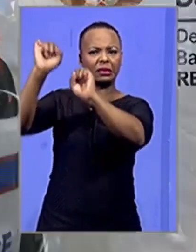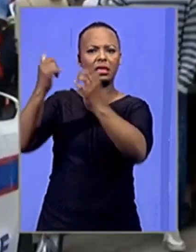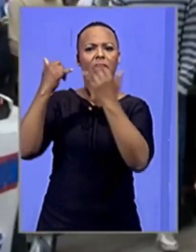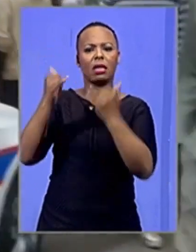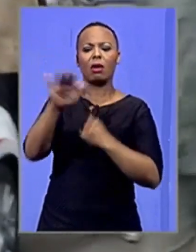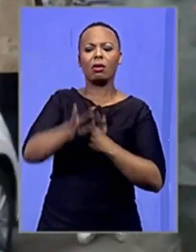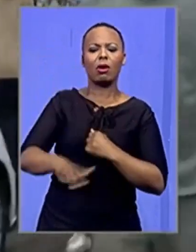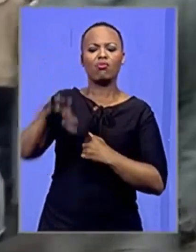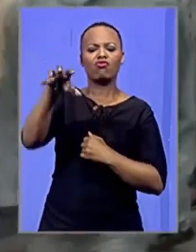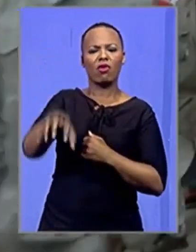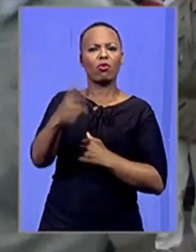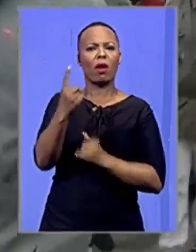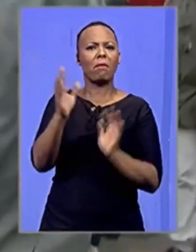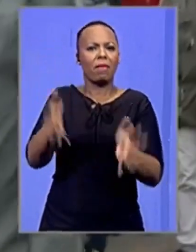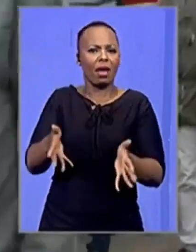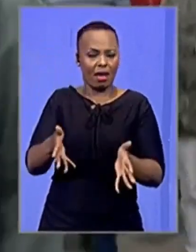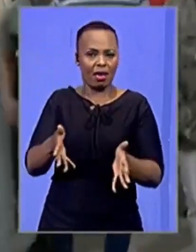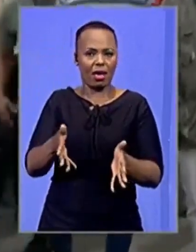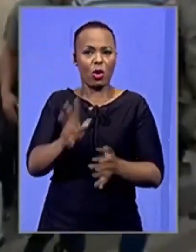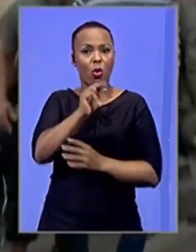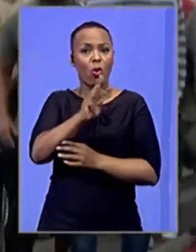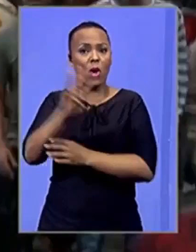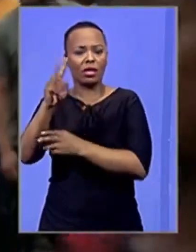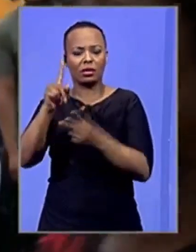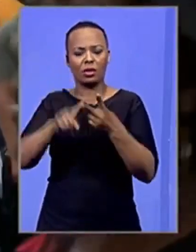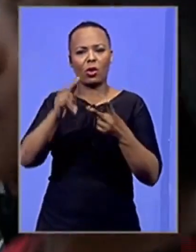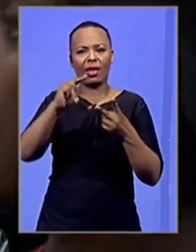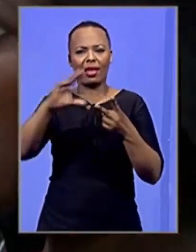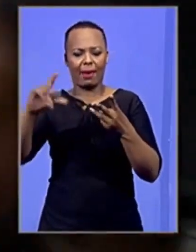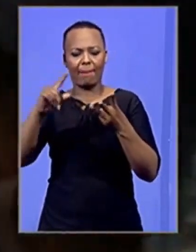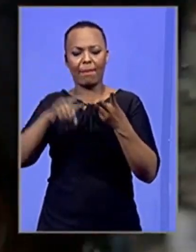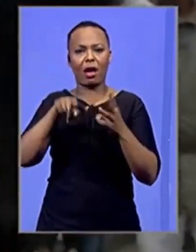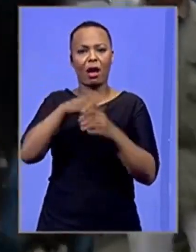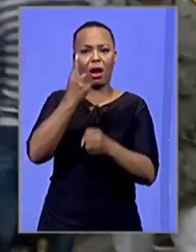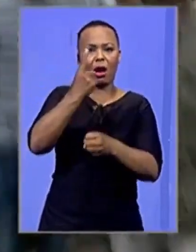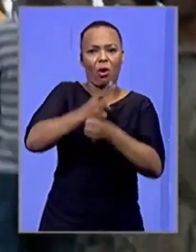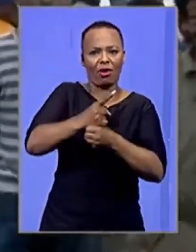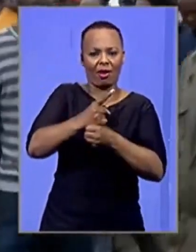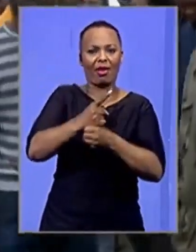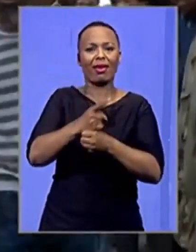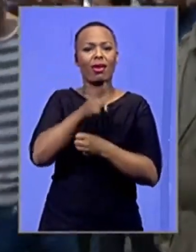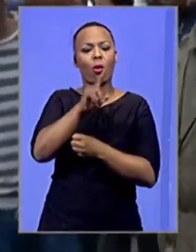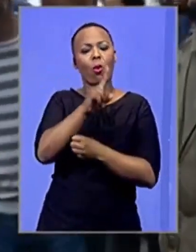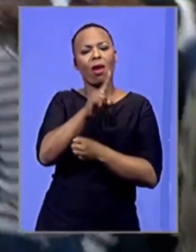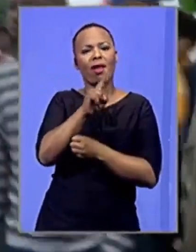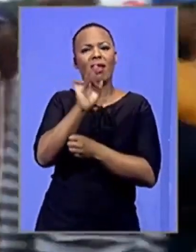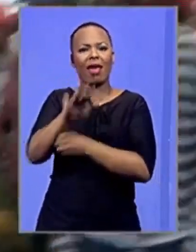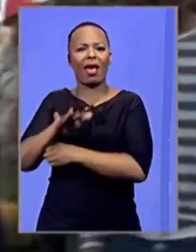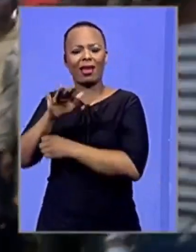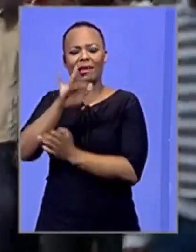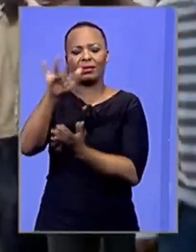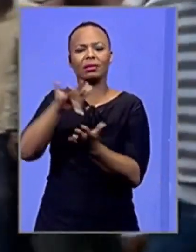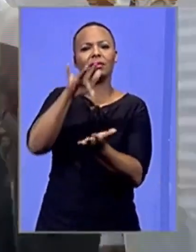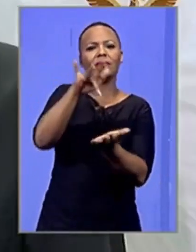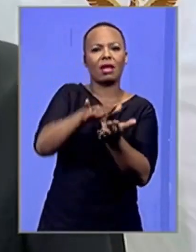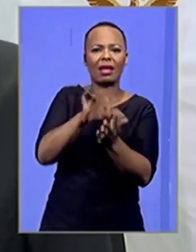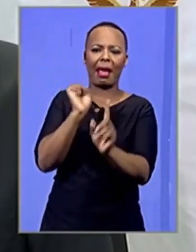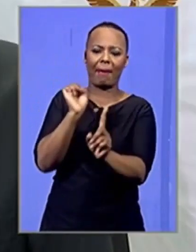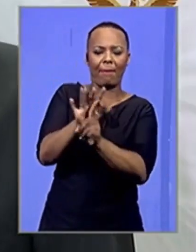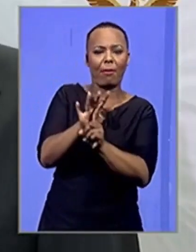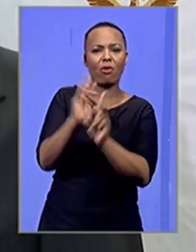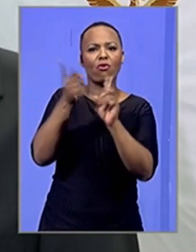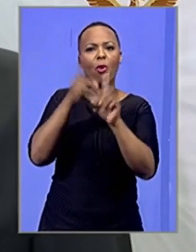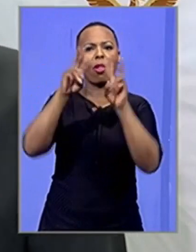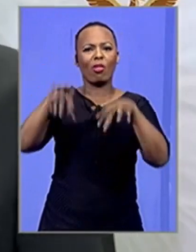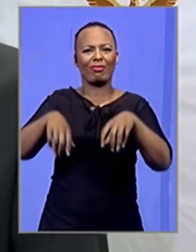of the provinces. Northwest, Northern Cape, Gauteng. 119 centers were affected by load